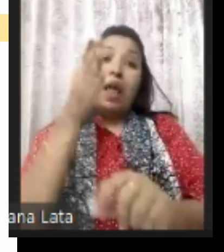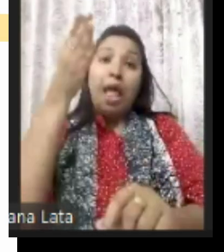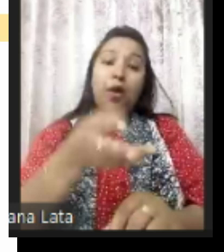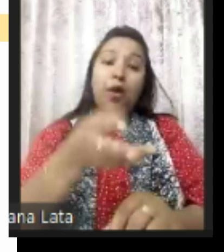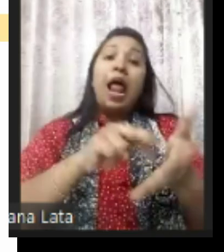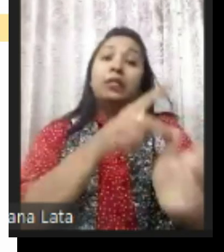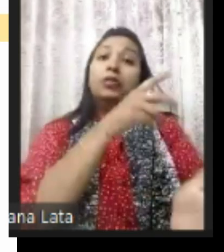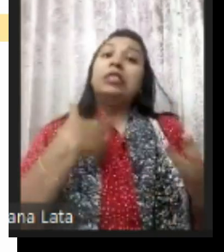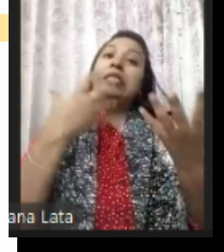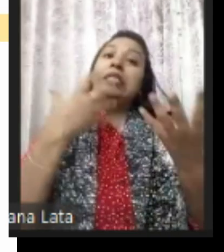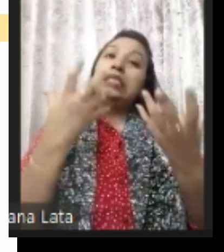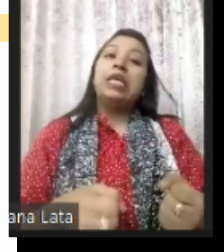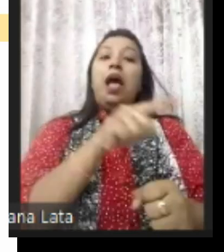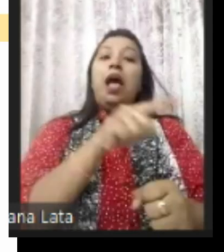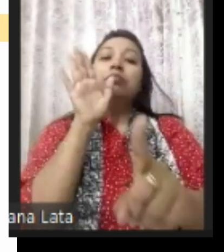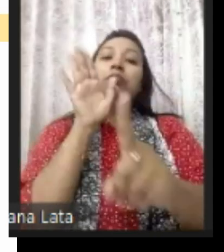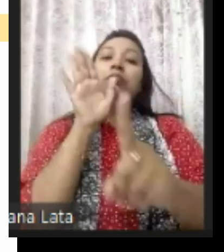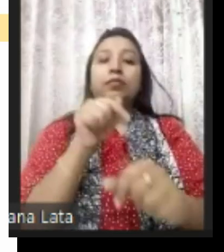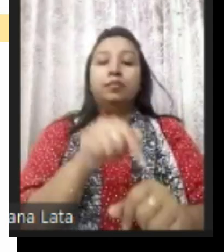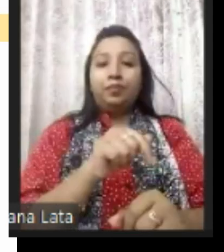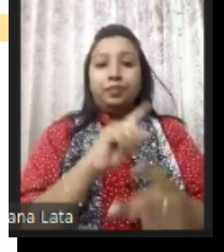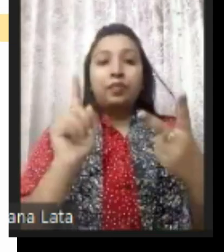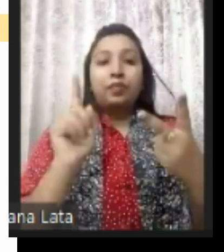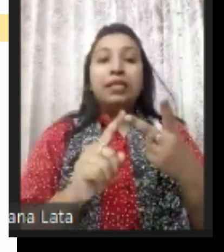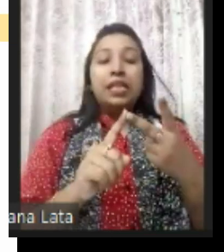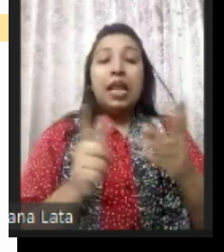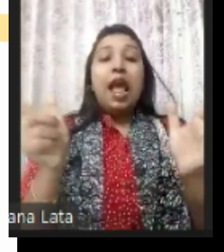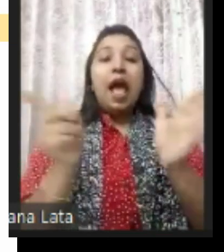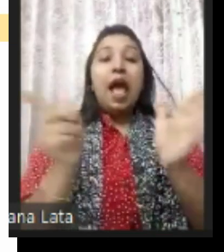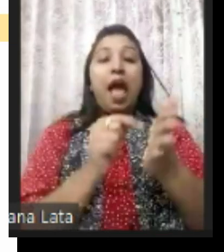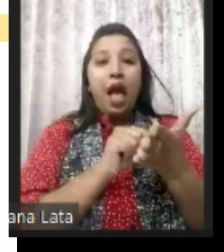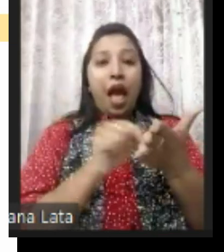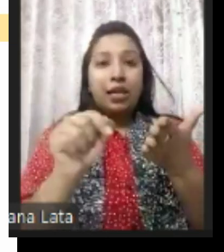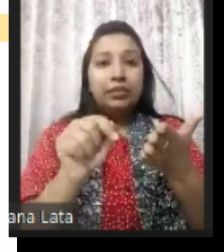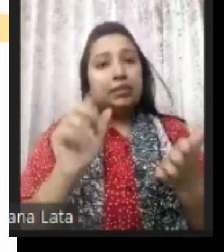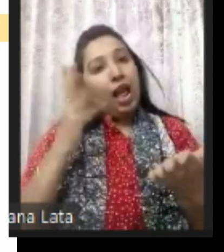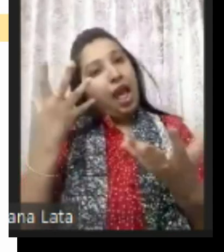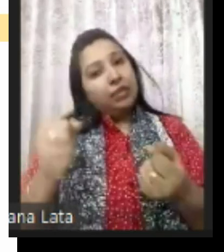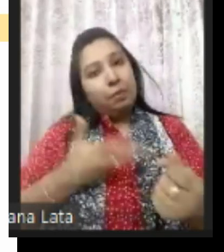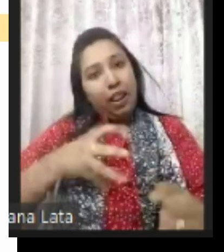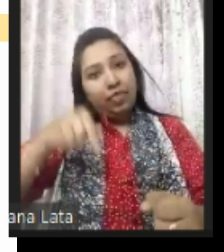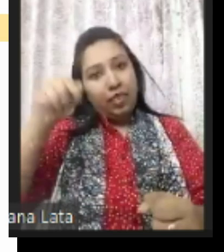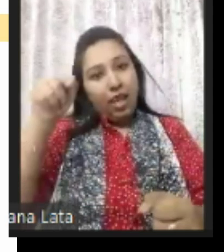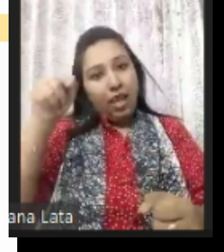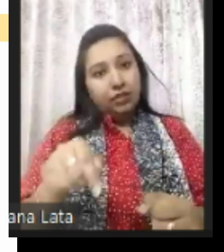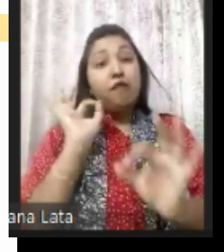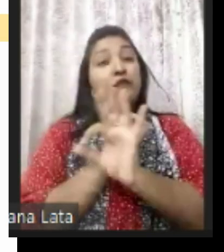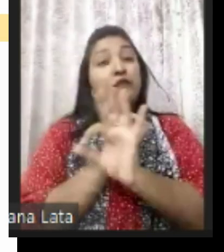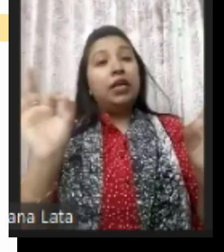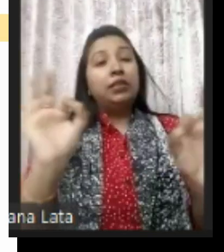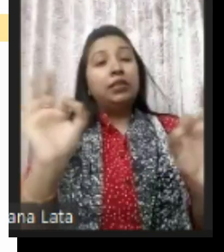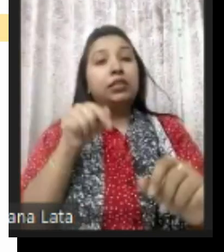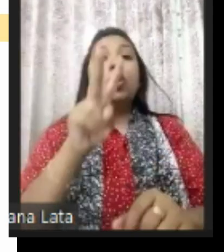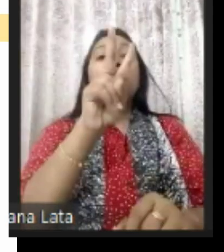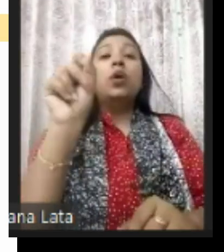government. Secondly, there is a legal commitment. I think all of our guests already talked about that. The Bangladesh already adopted the